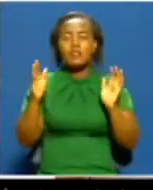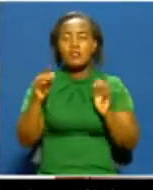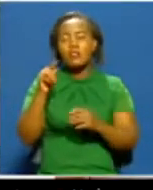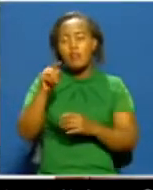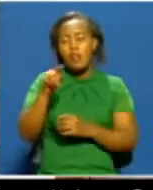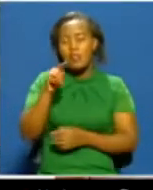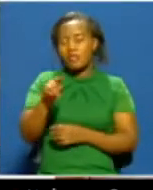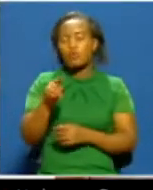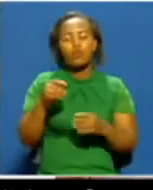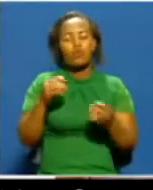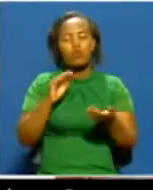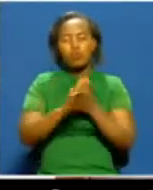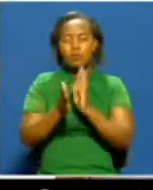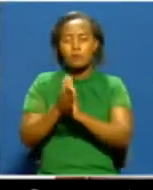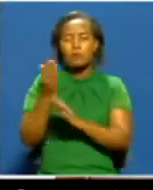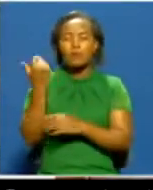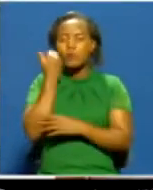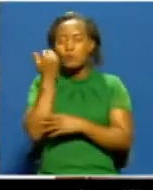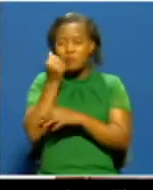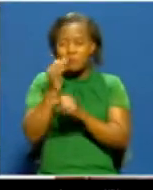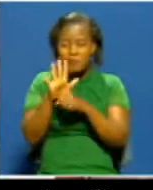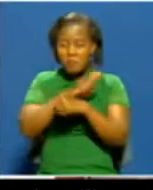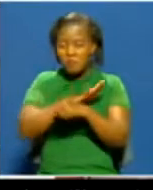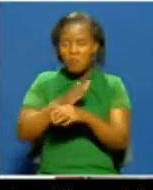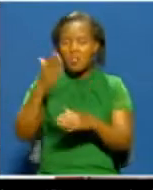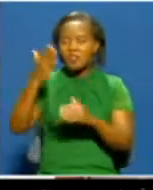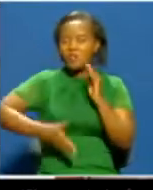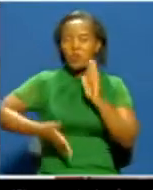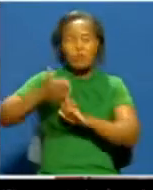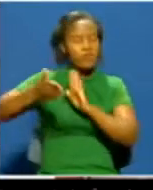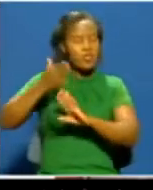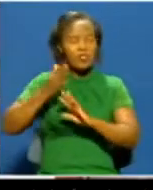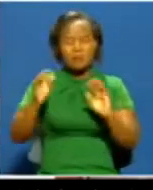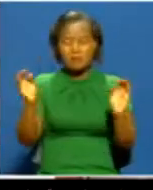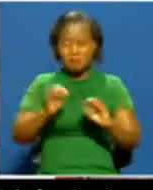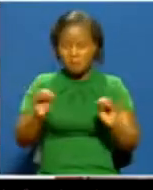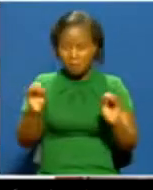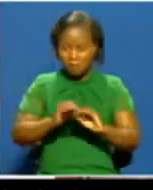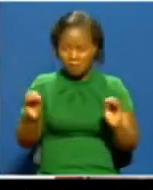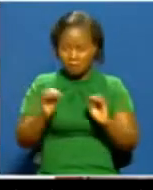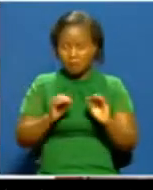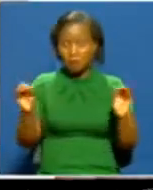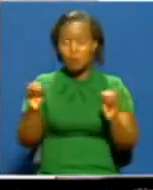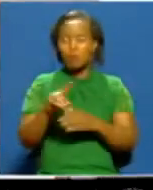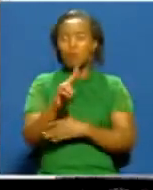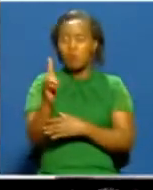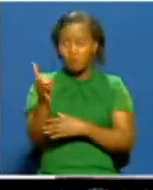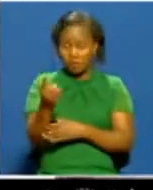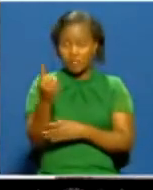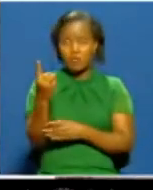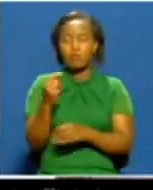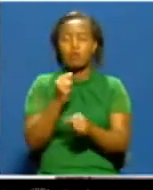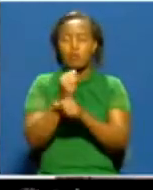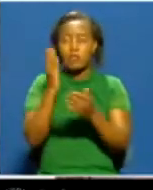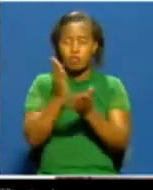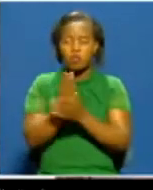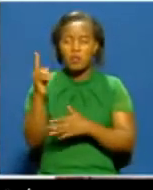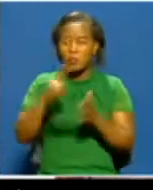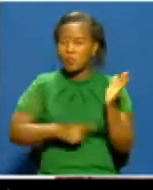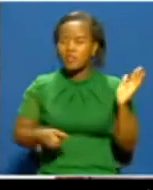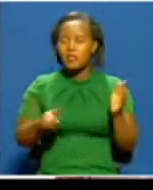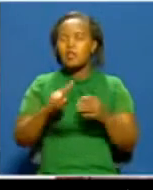a pandemic and it was not going to end quickly. You sit with that and you compose